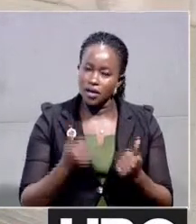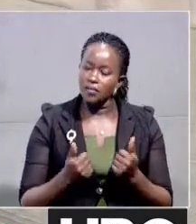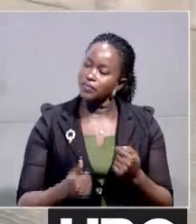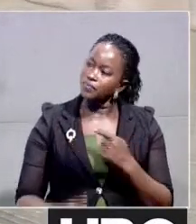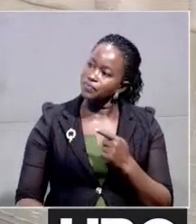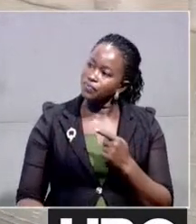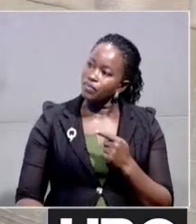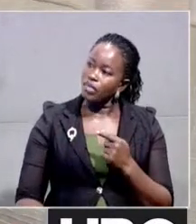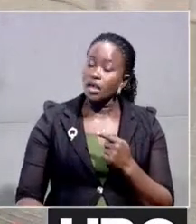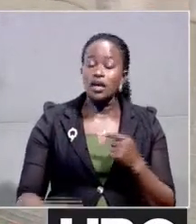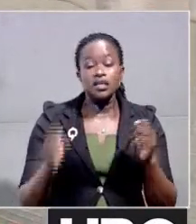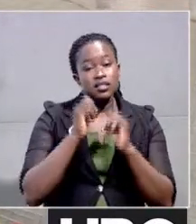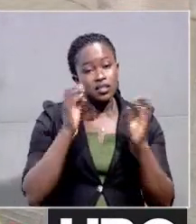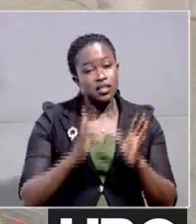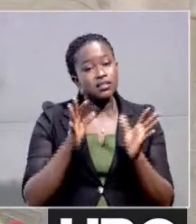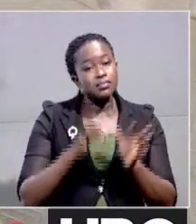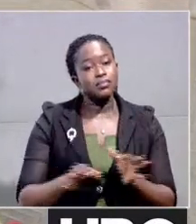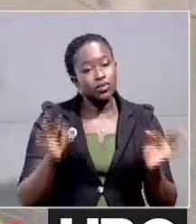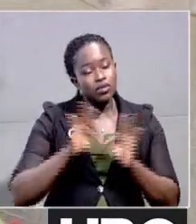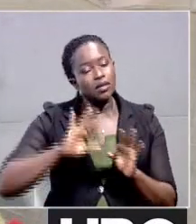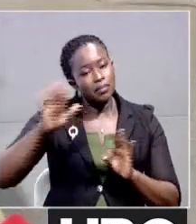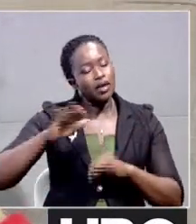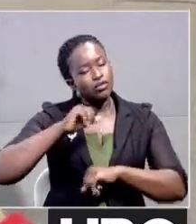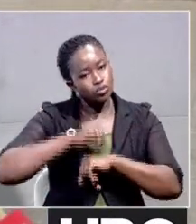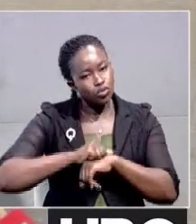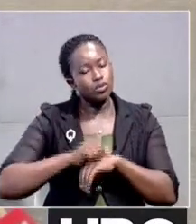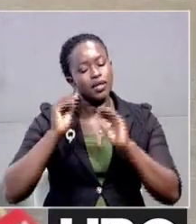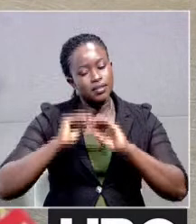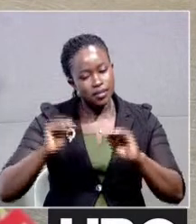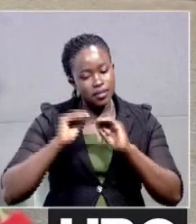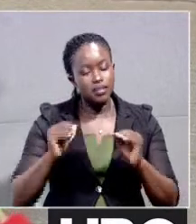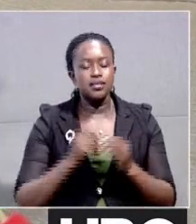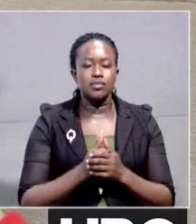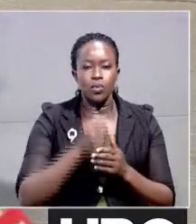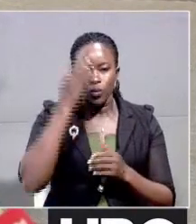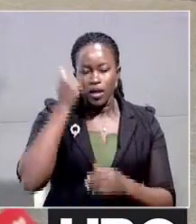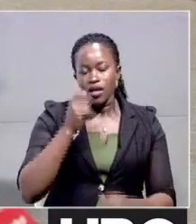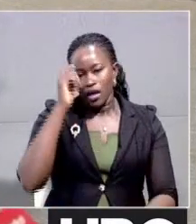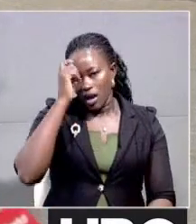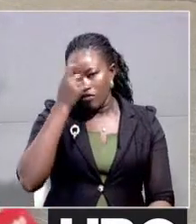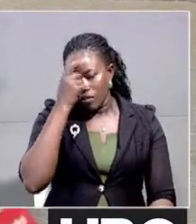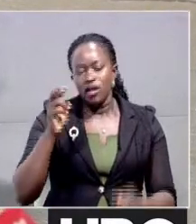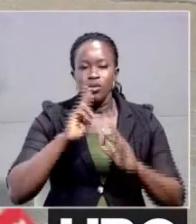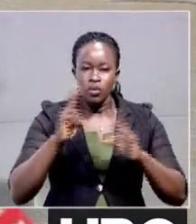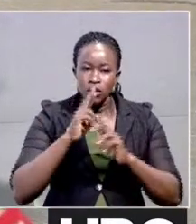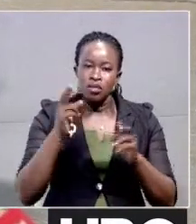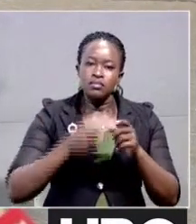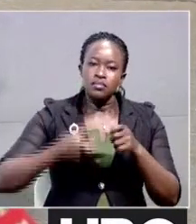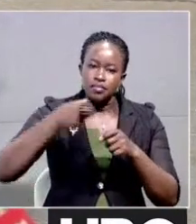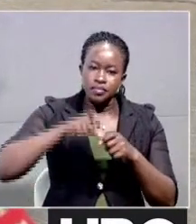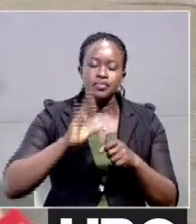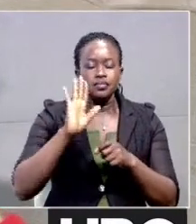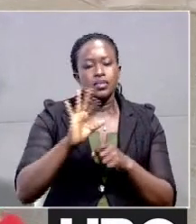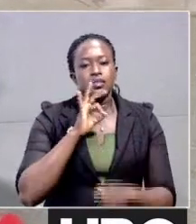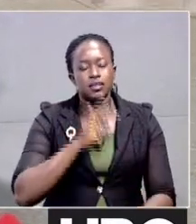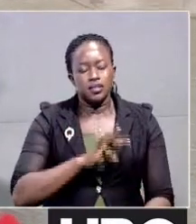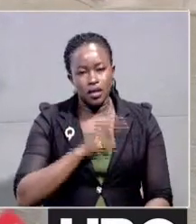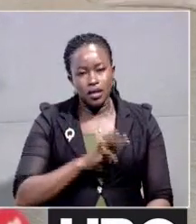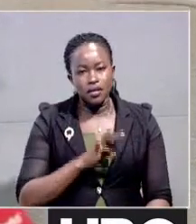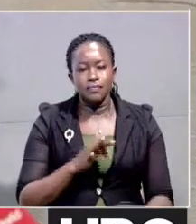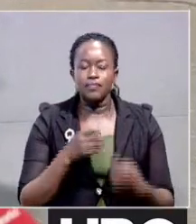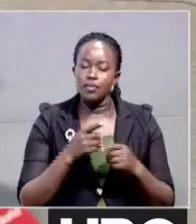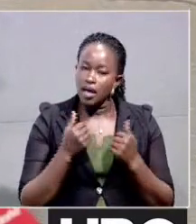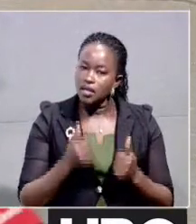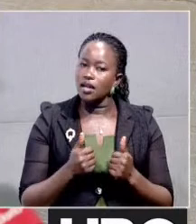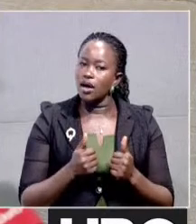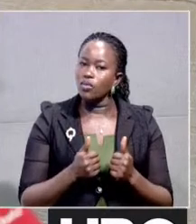should go to school and teach because government is committed to enhance their pay, but in a phased